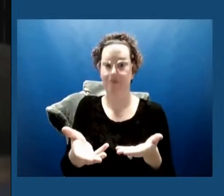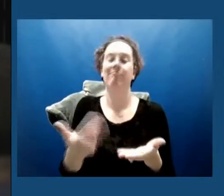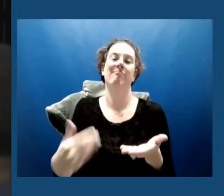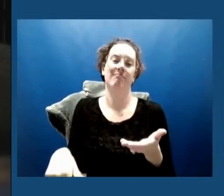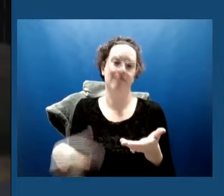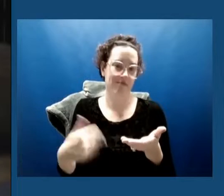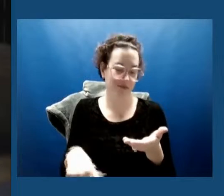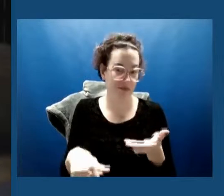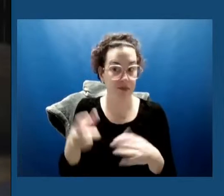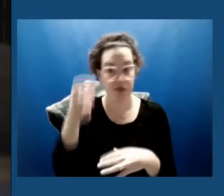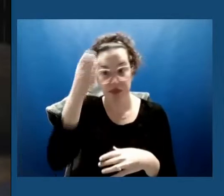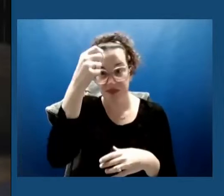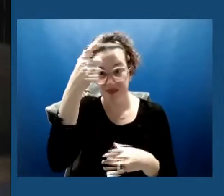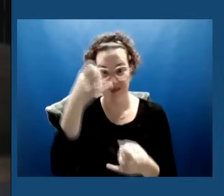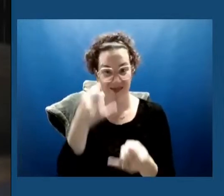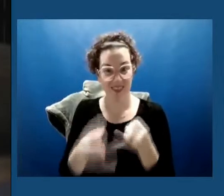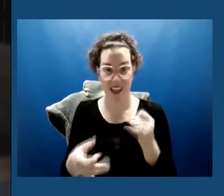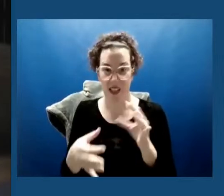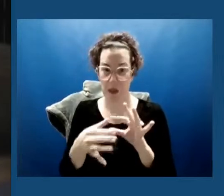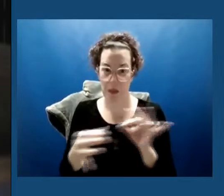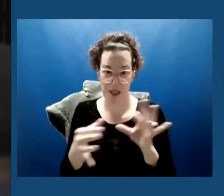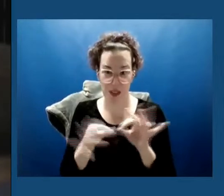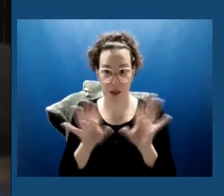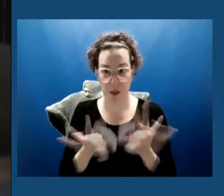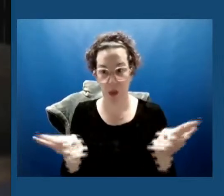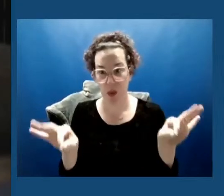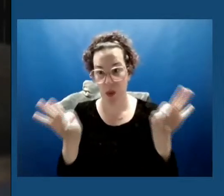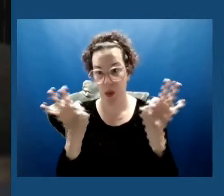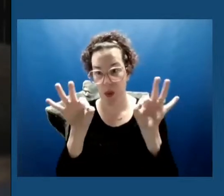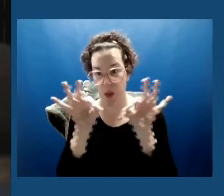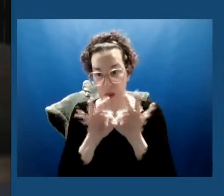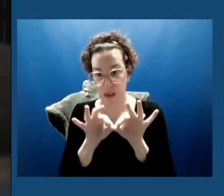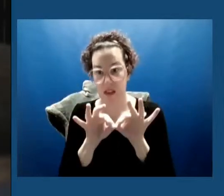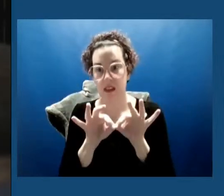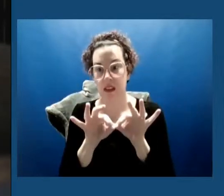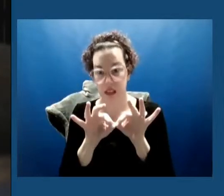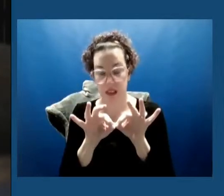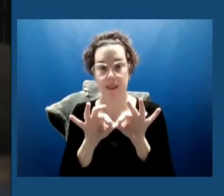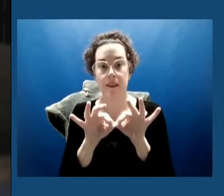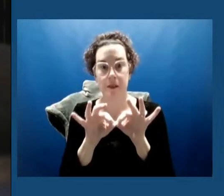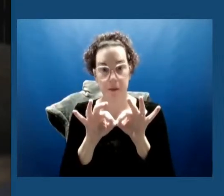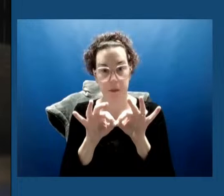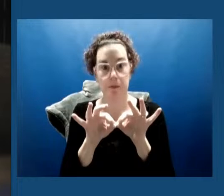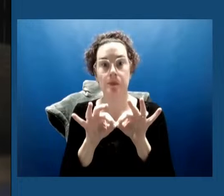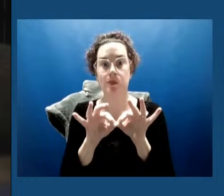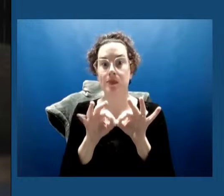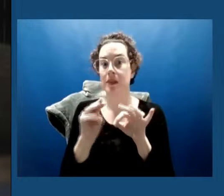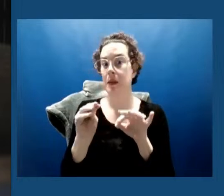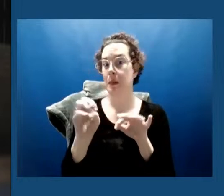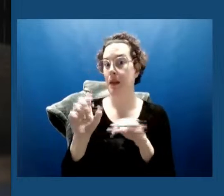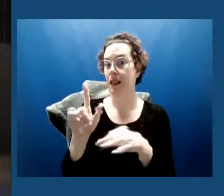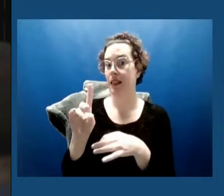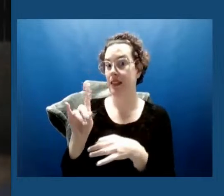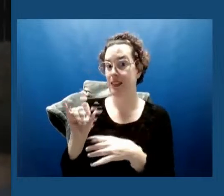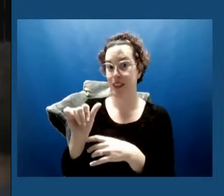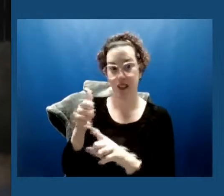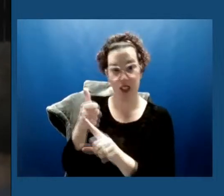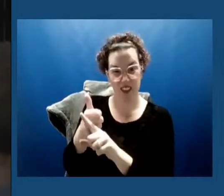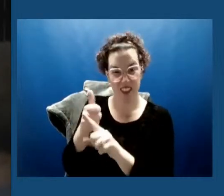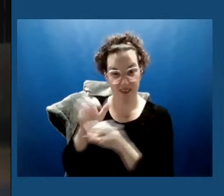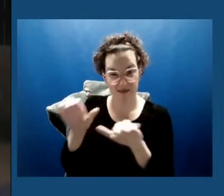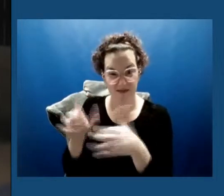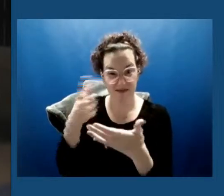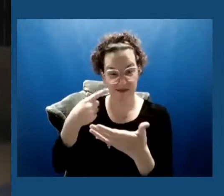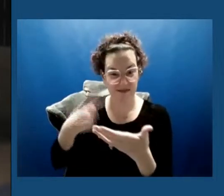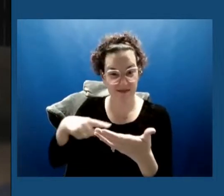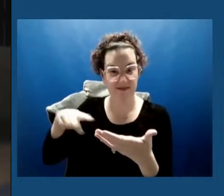I would say is what Melinda did doesn't get enough attention, which is,